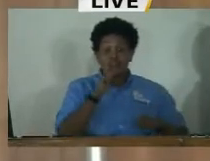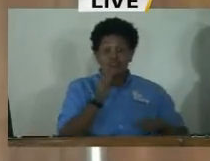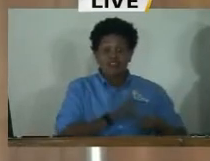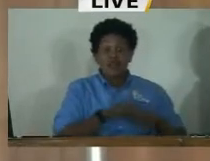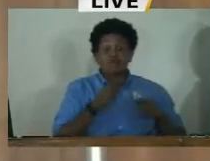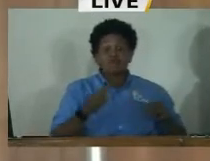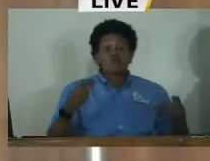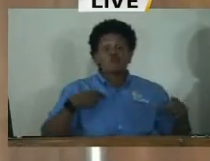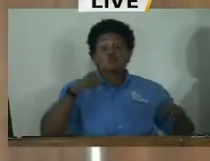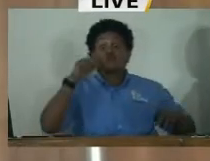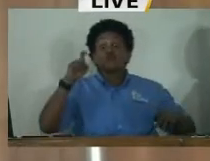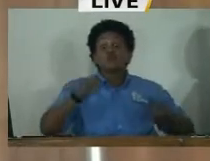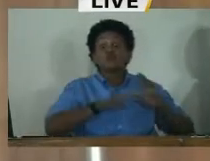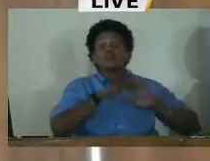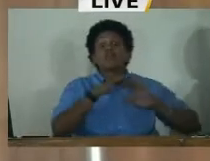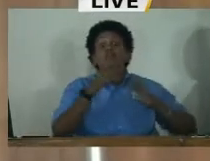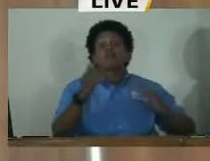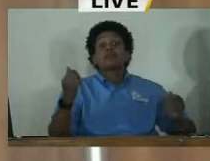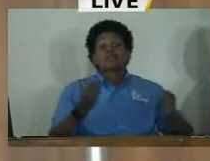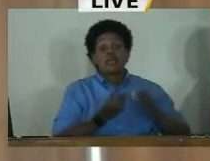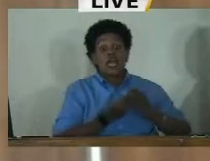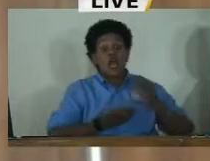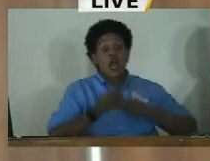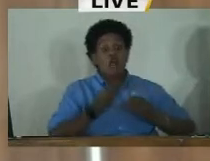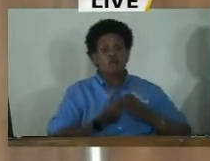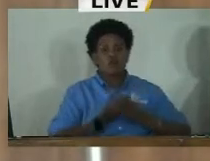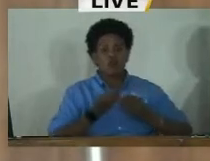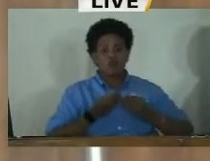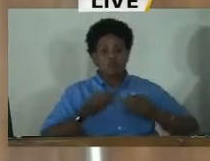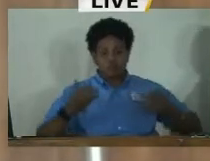should be developing things to grow the economy.